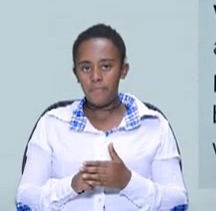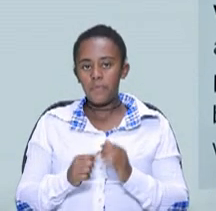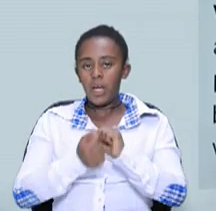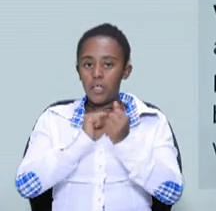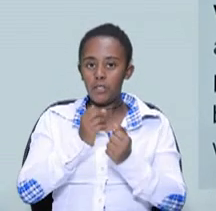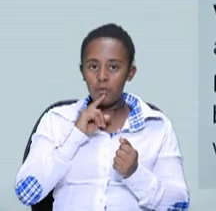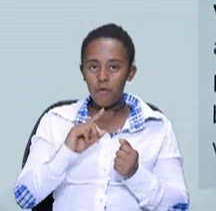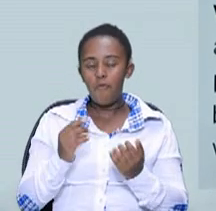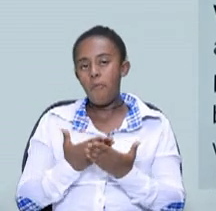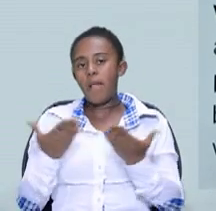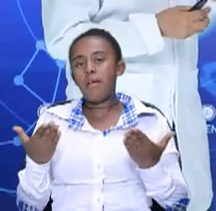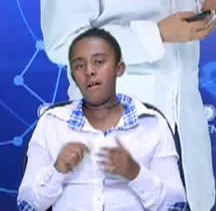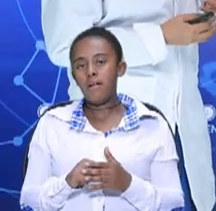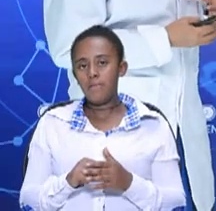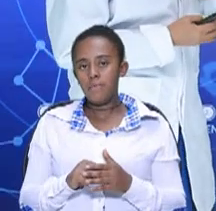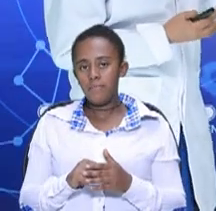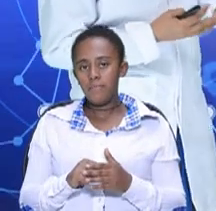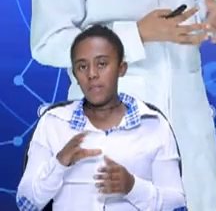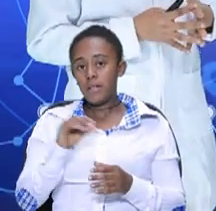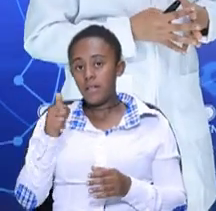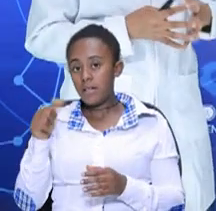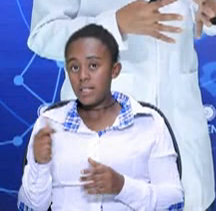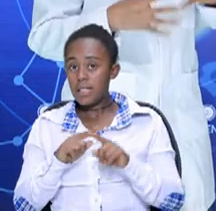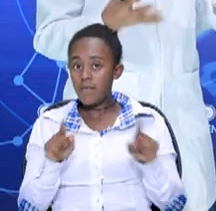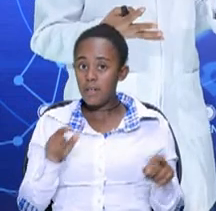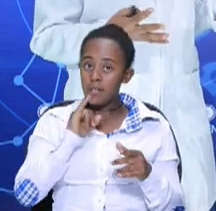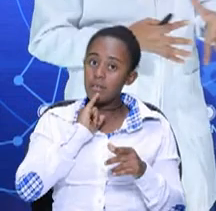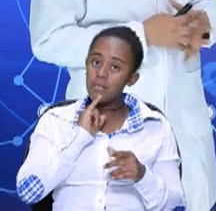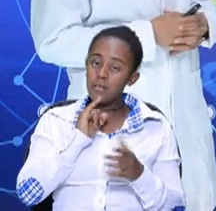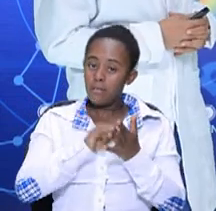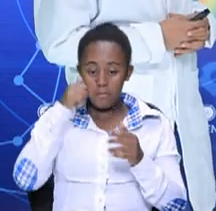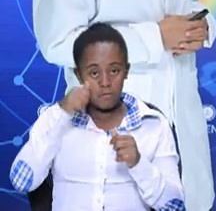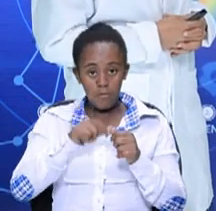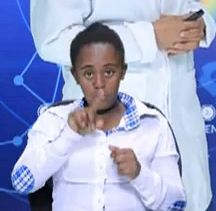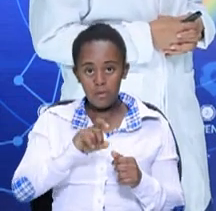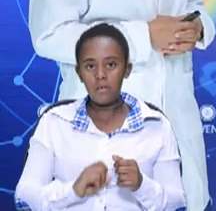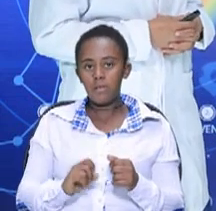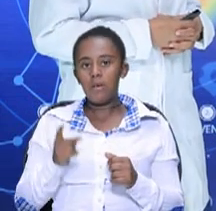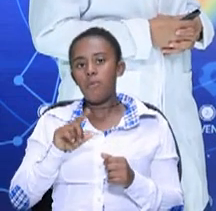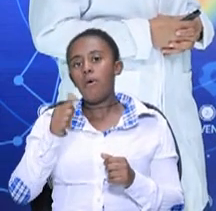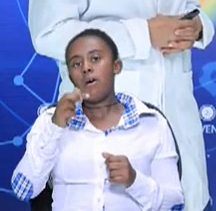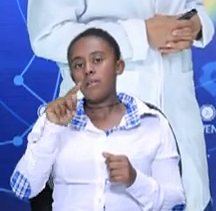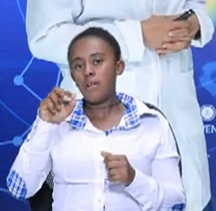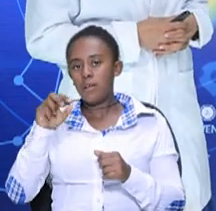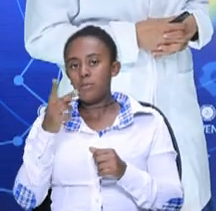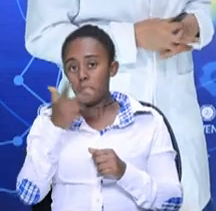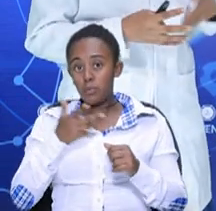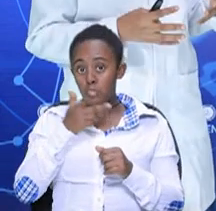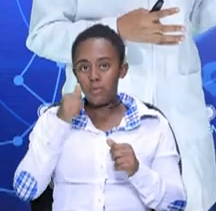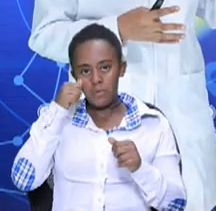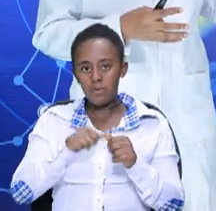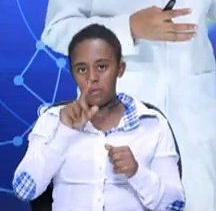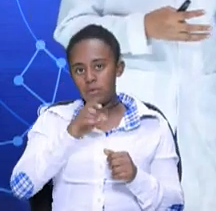exchange of materials. And the other difference that you have to remember about arteries, vein, and